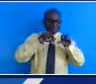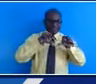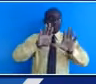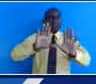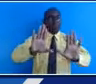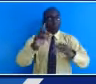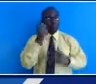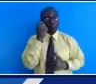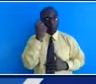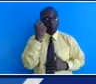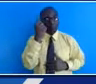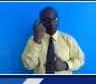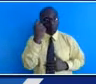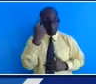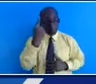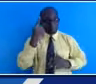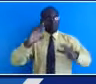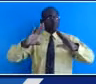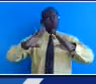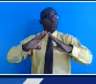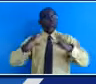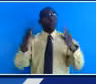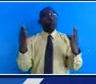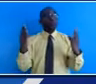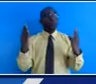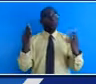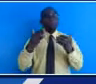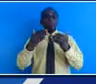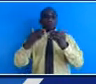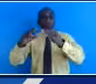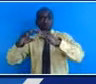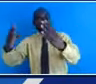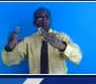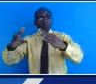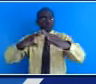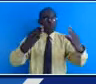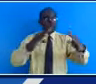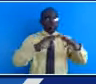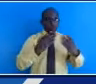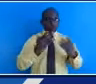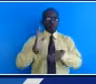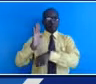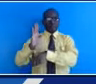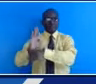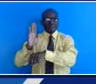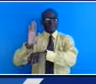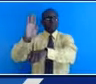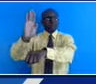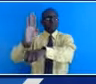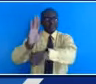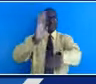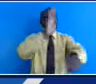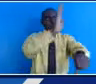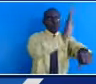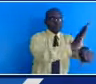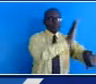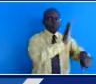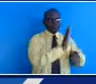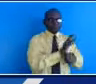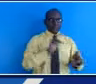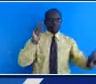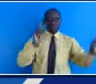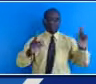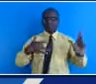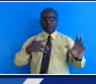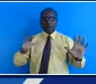occur. It's that people have confidence that they can go back to restaurants, they can go back to retail stores, they can go back to a life that they had, you